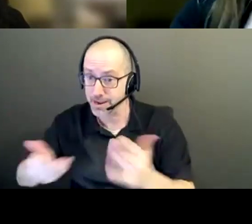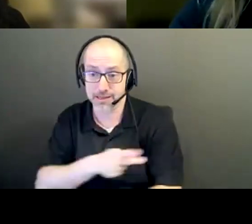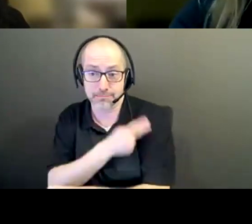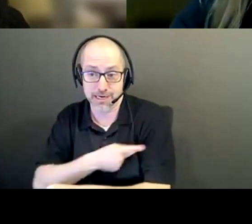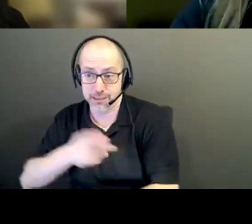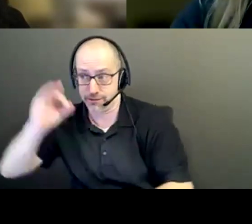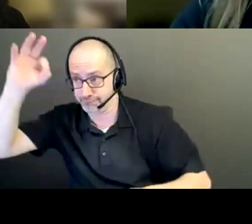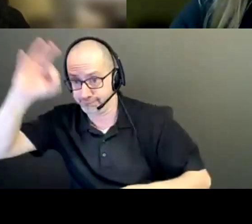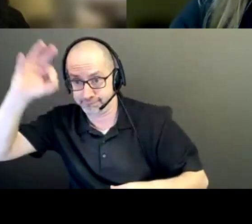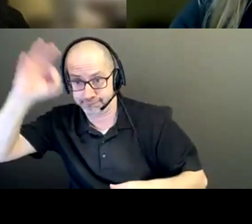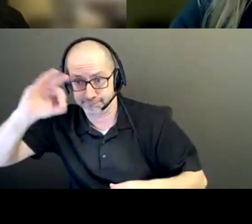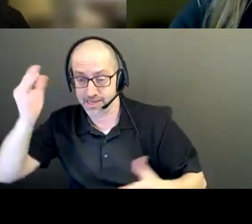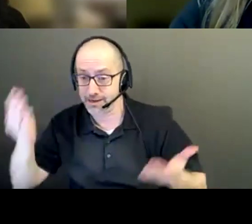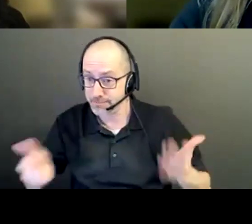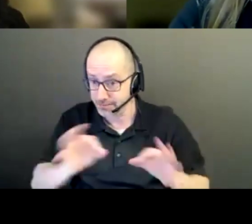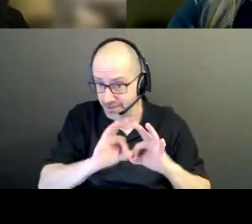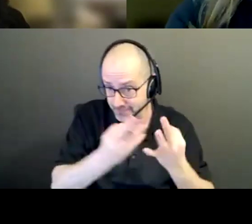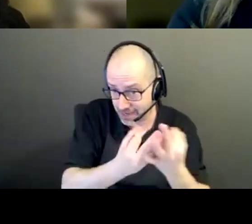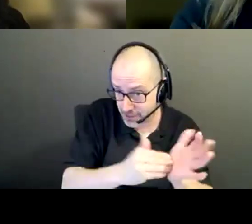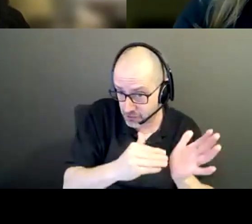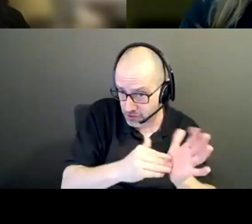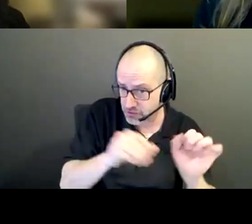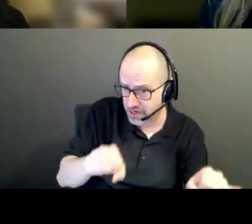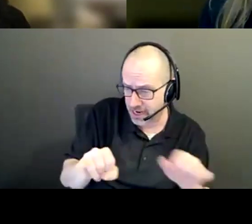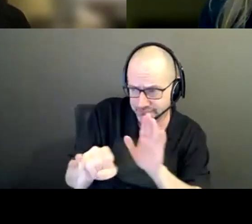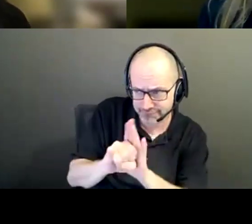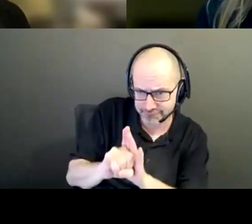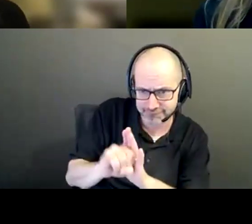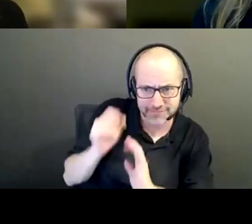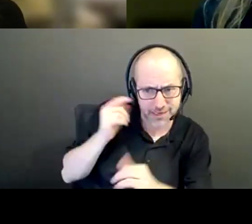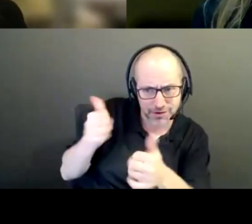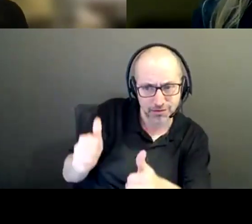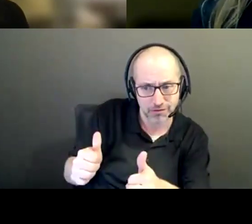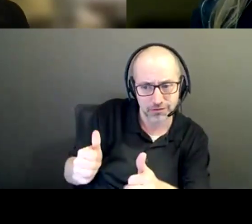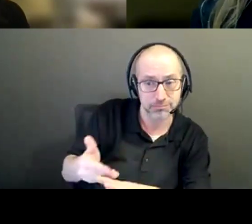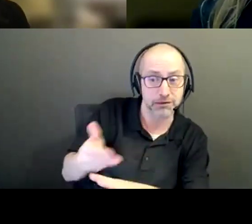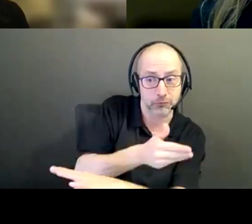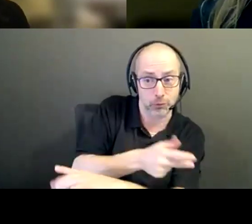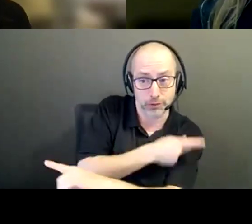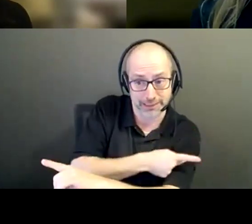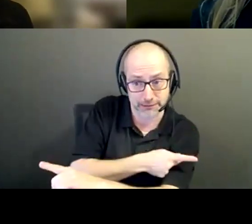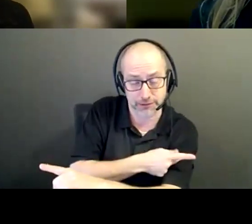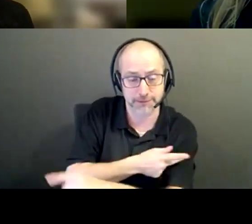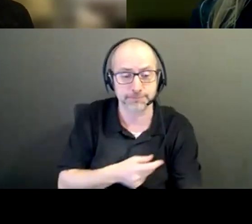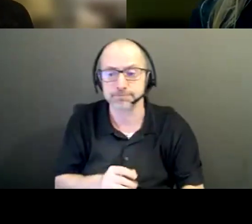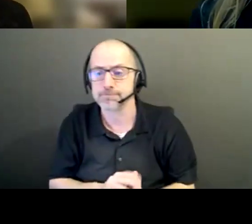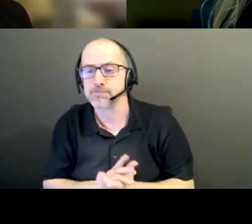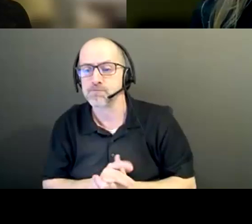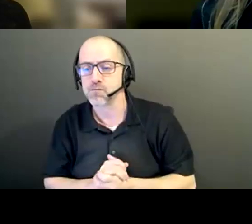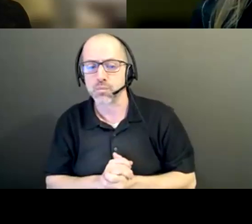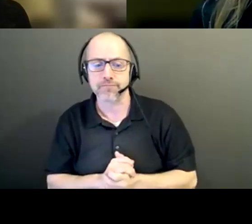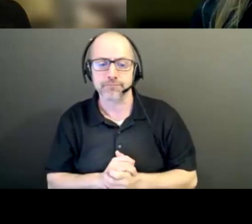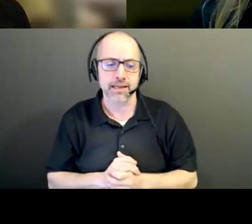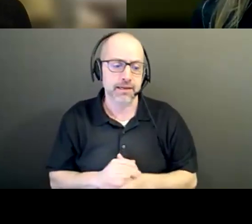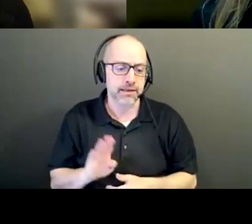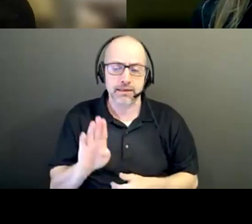family doctor knows before the patient does. Did that ever come up? It did, yeah. It was raised in